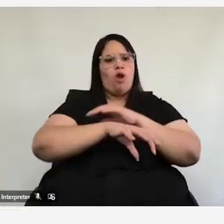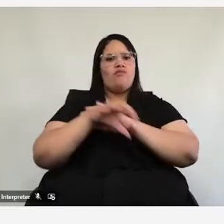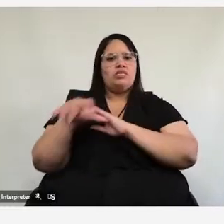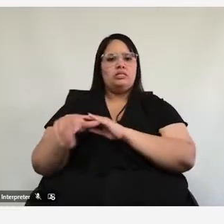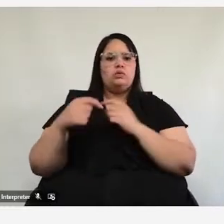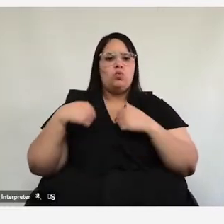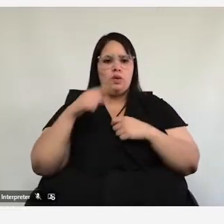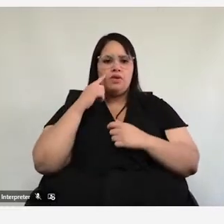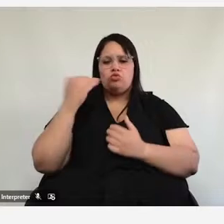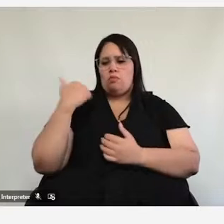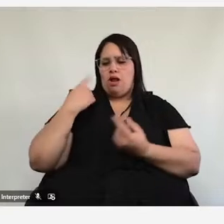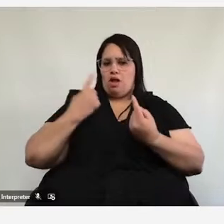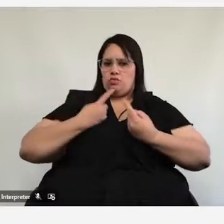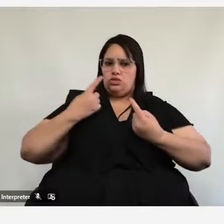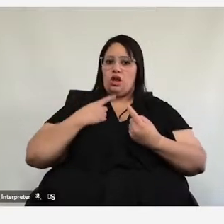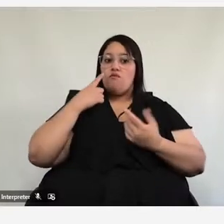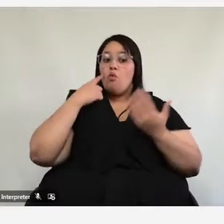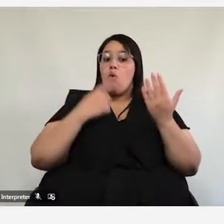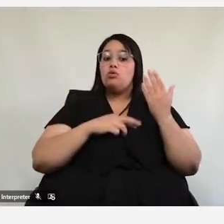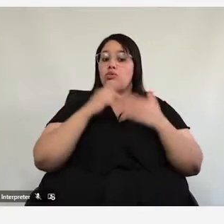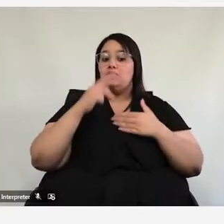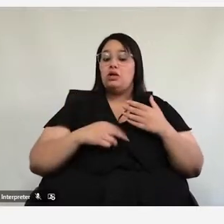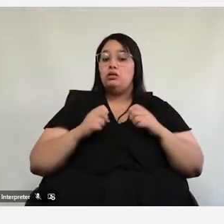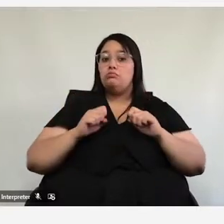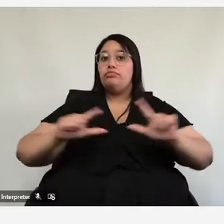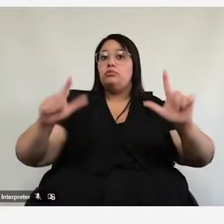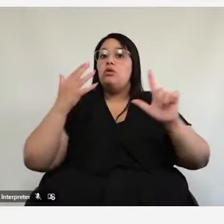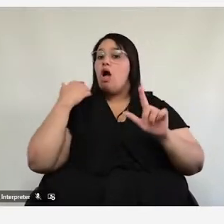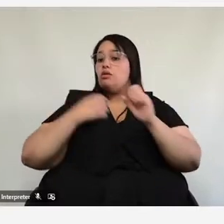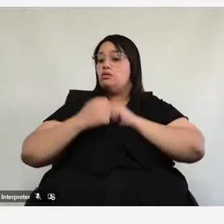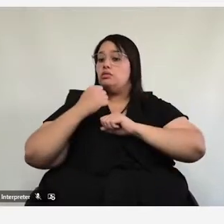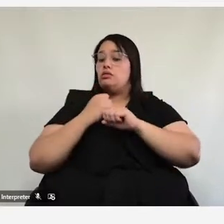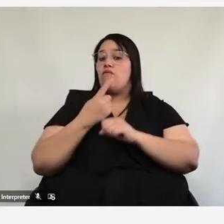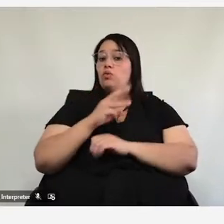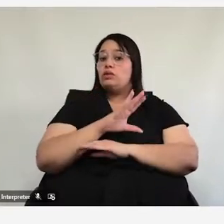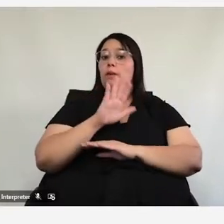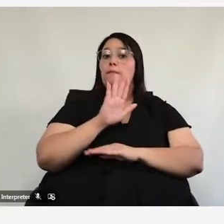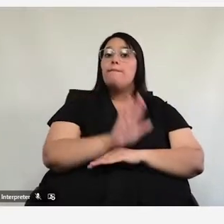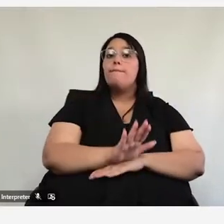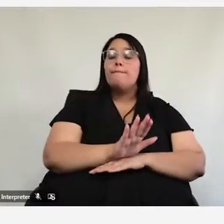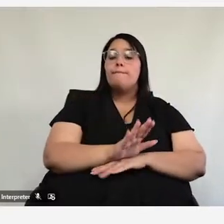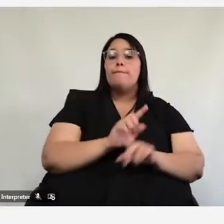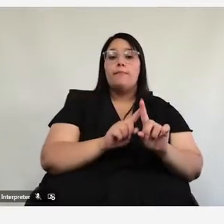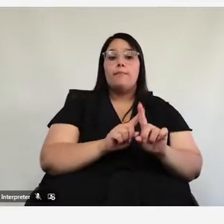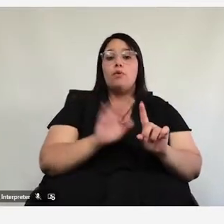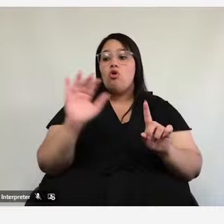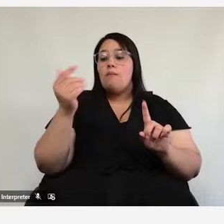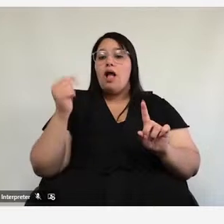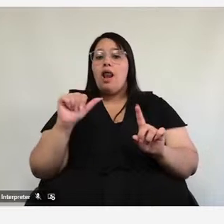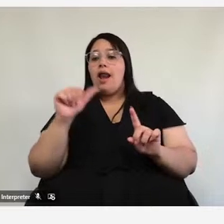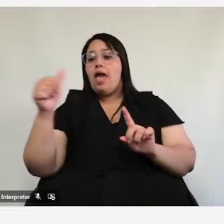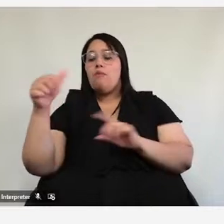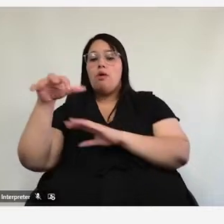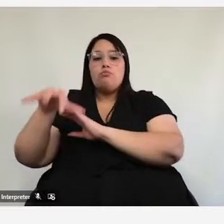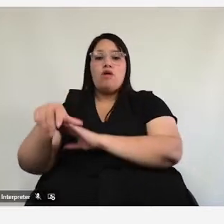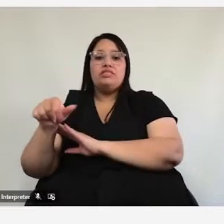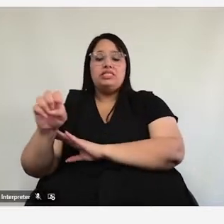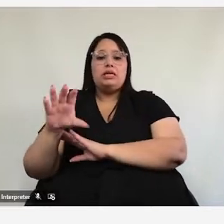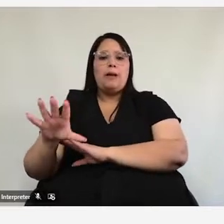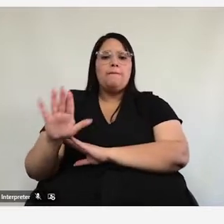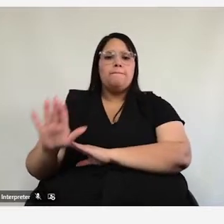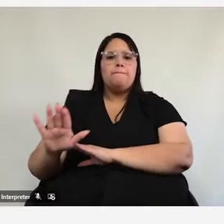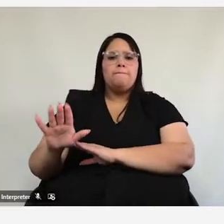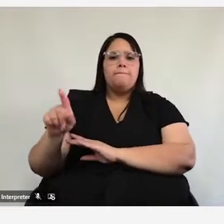be reminded of the audit results released at the end of last year for the Western Cape, with those of one of our neighbouring provinces, the Eastern Cape, under